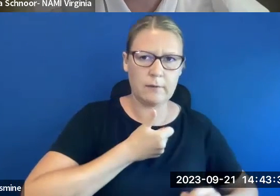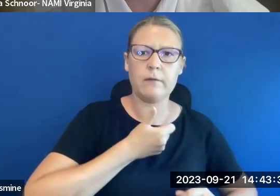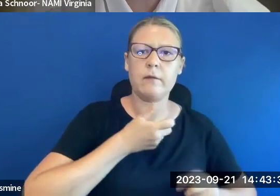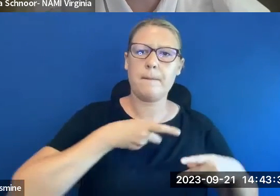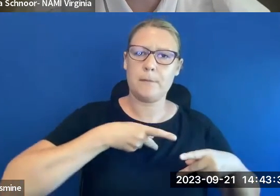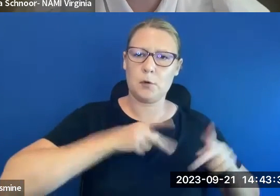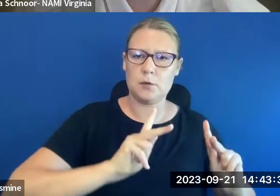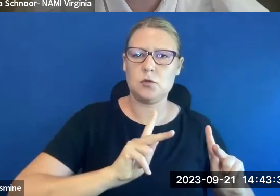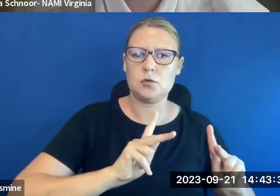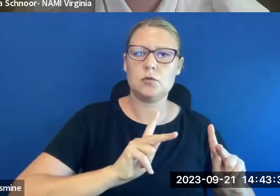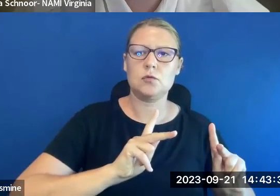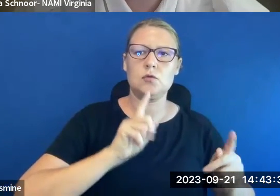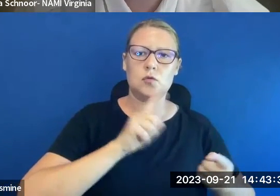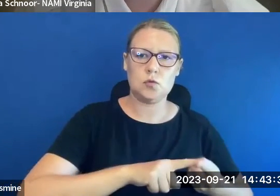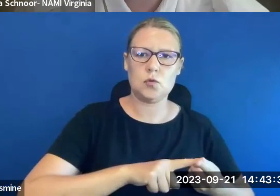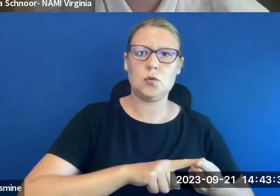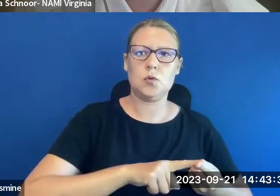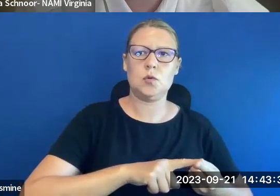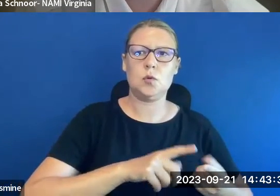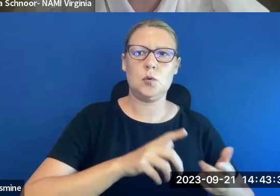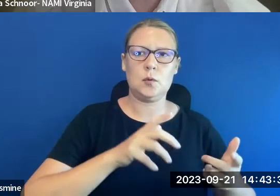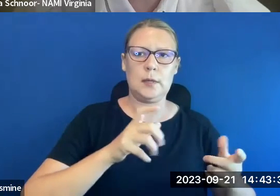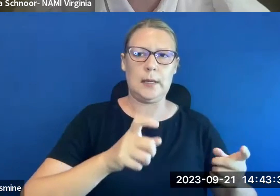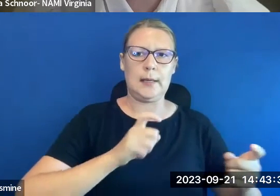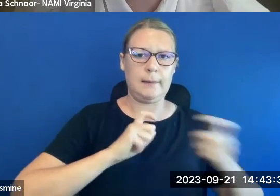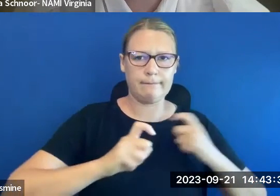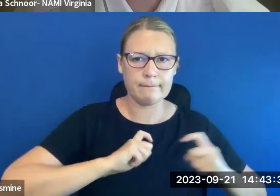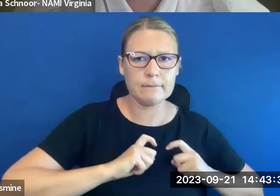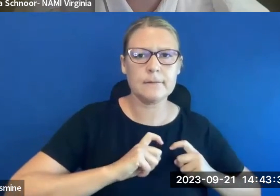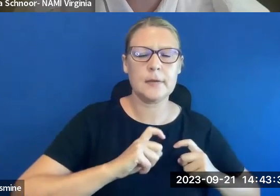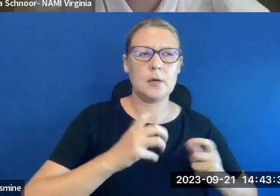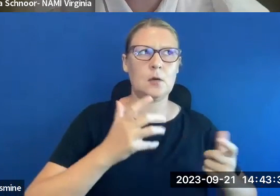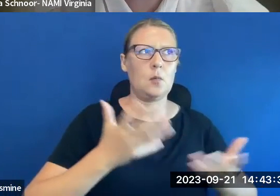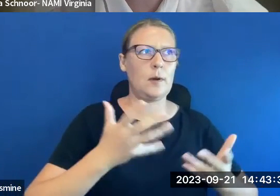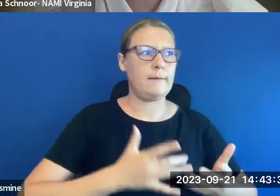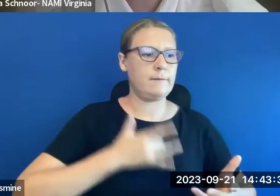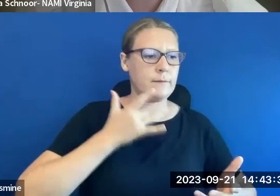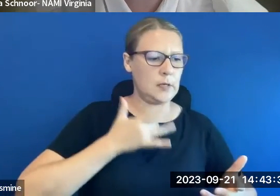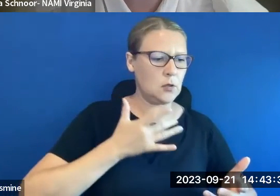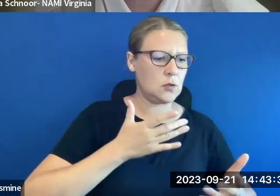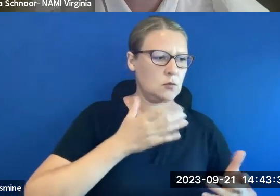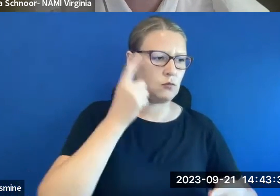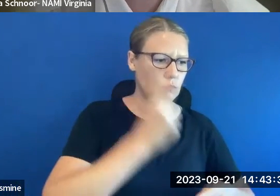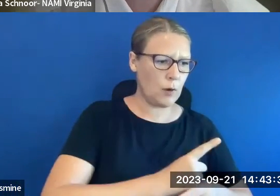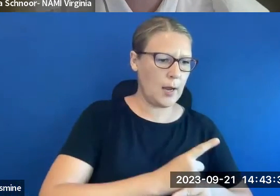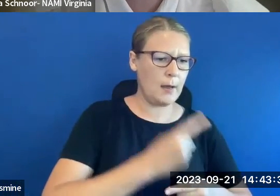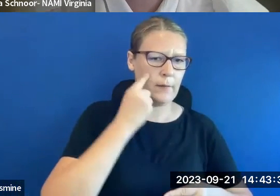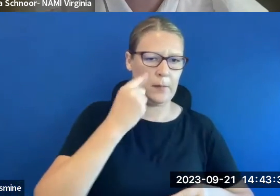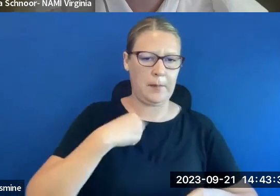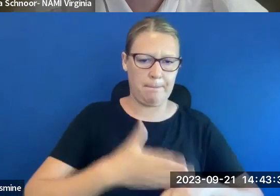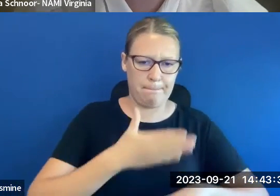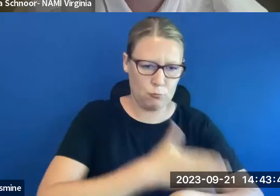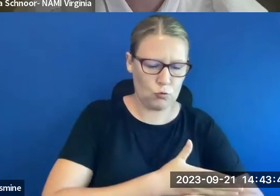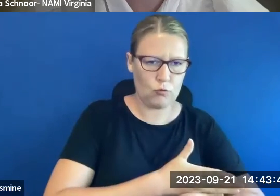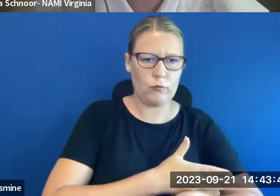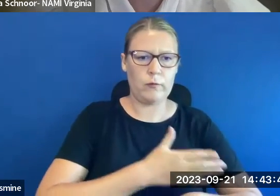permission to do what you need to do and do what feels right for you to be okay. And that you can lead